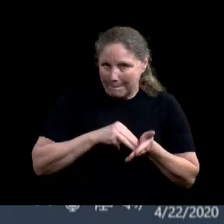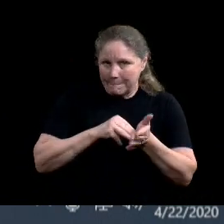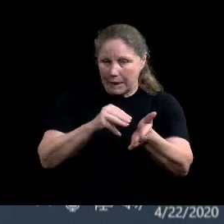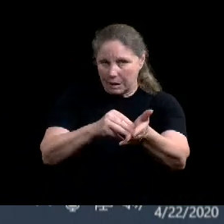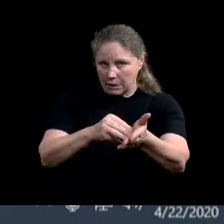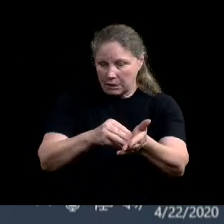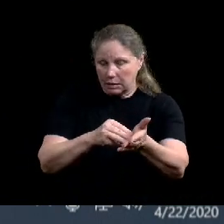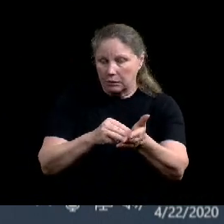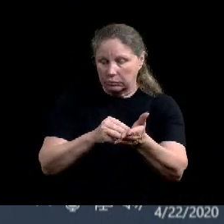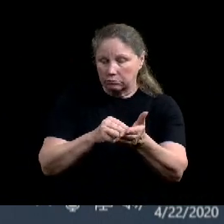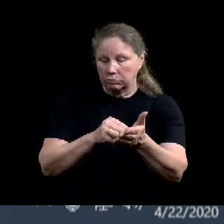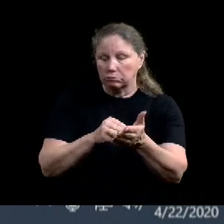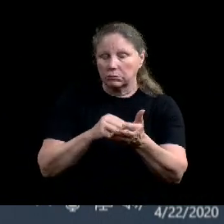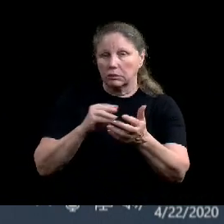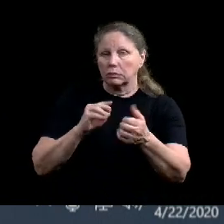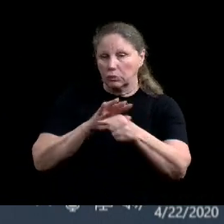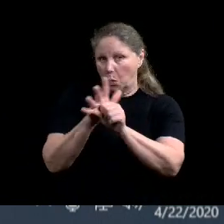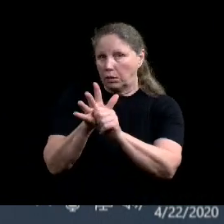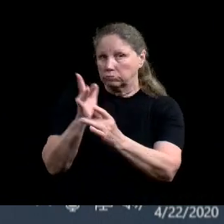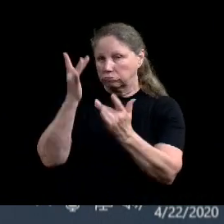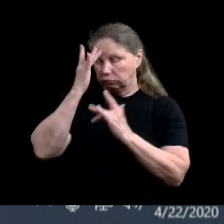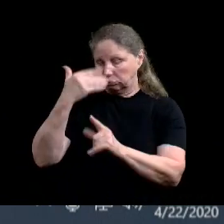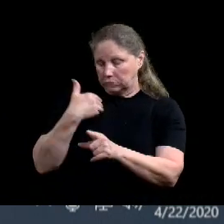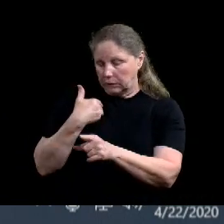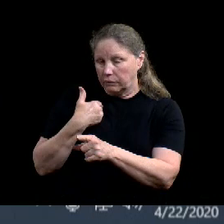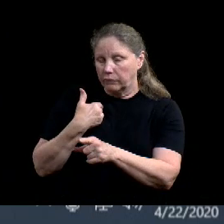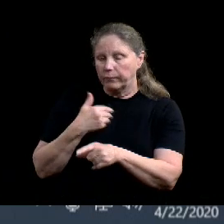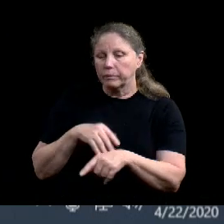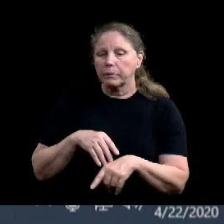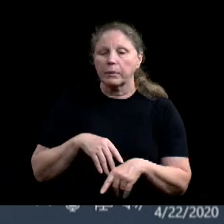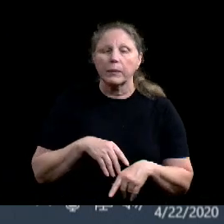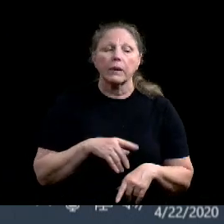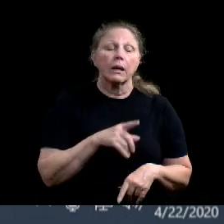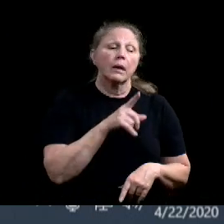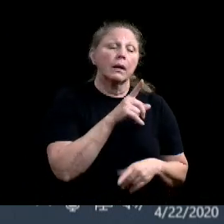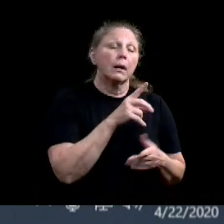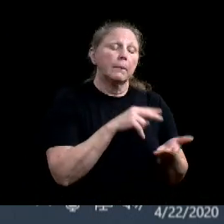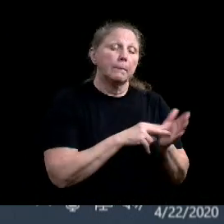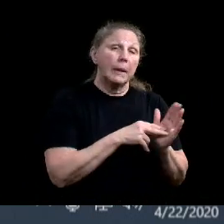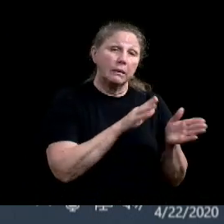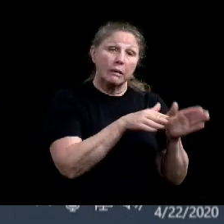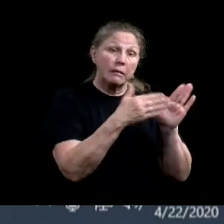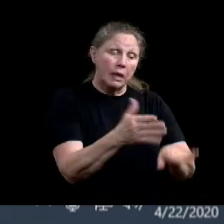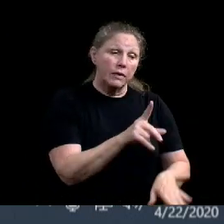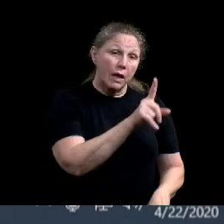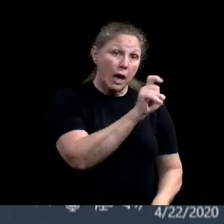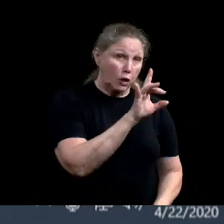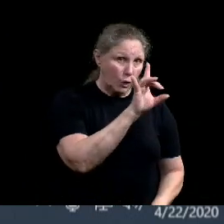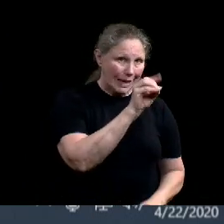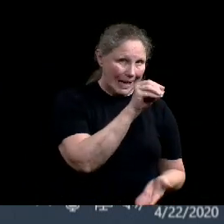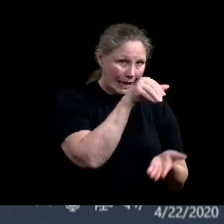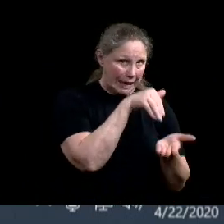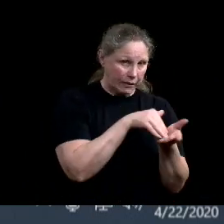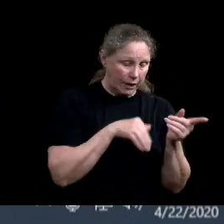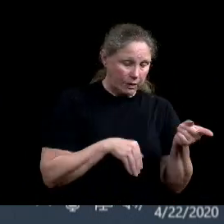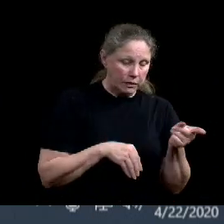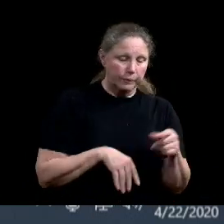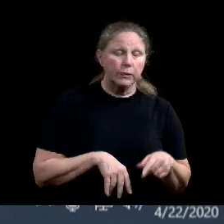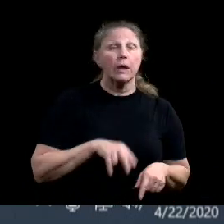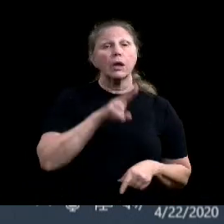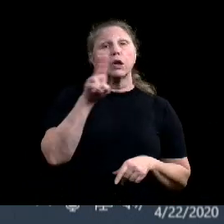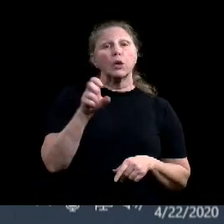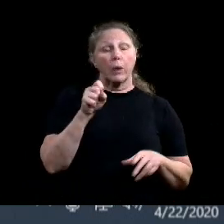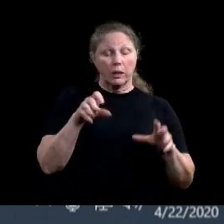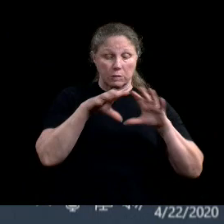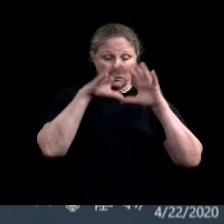for 180,000 deaths to date. In the United States, per the CDC, there have been